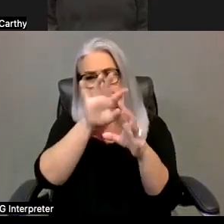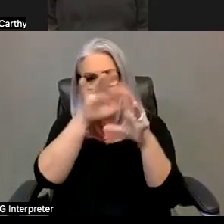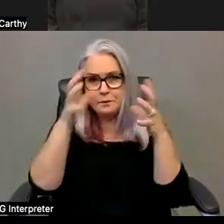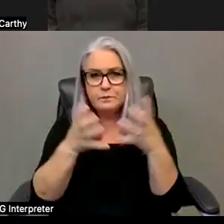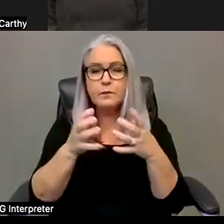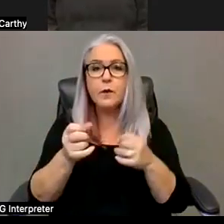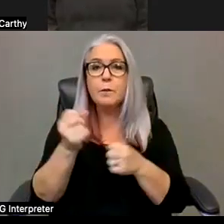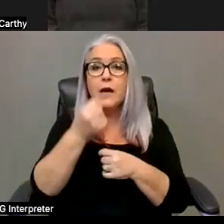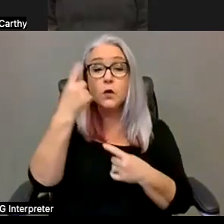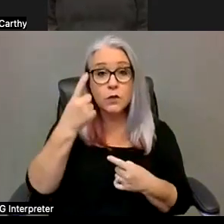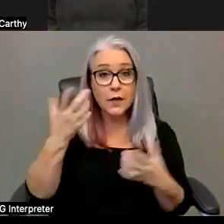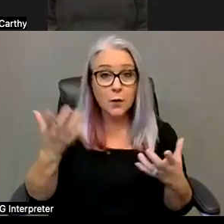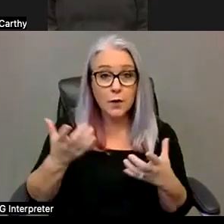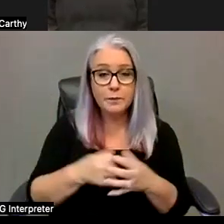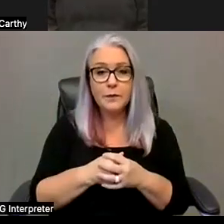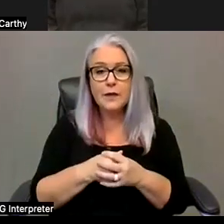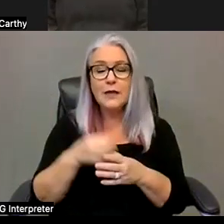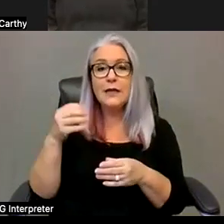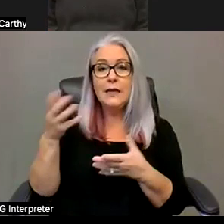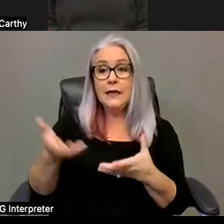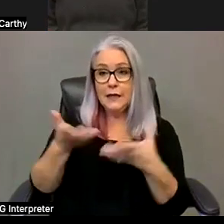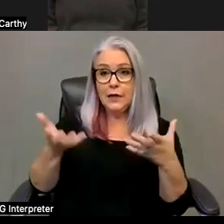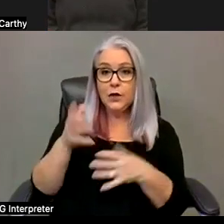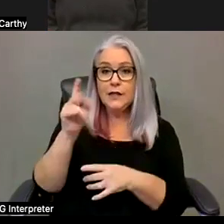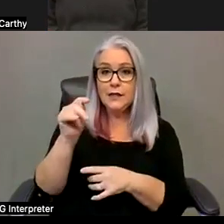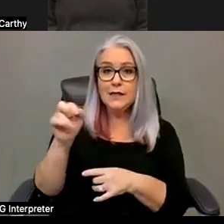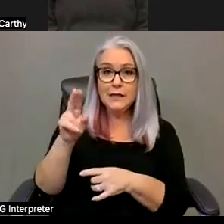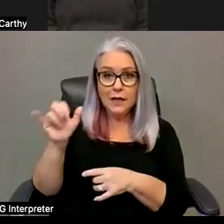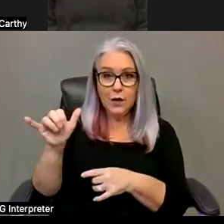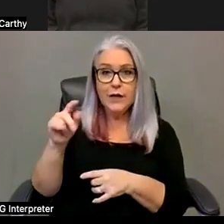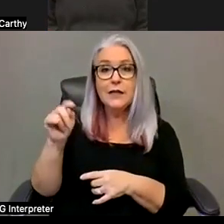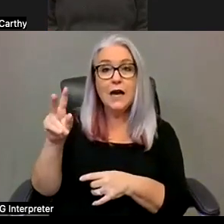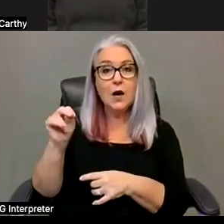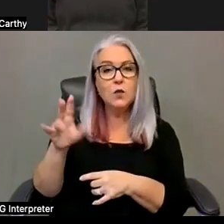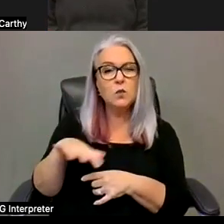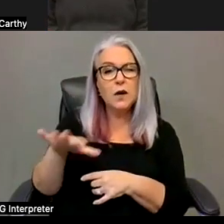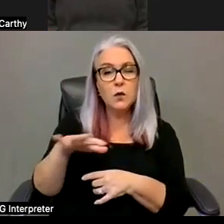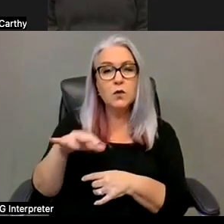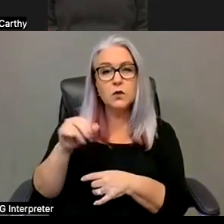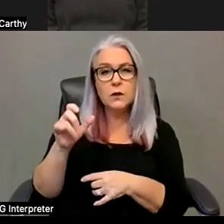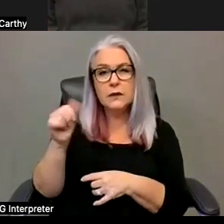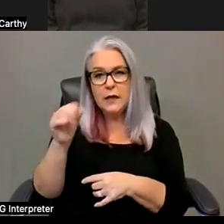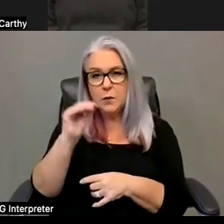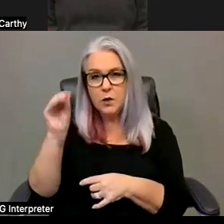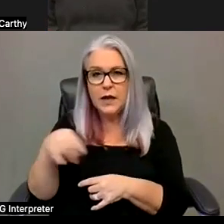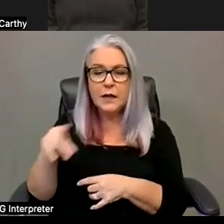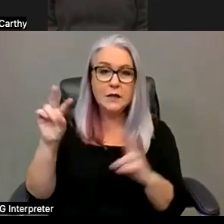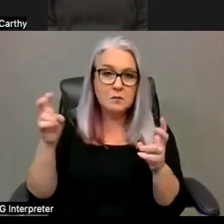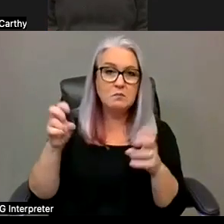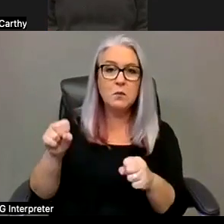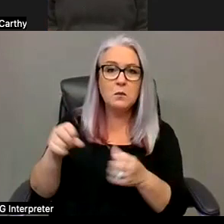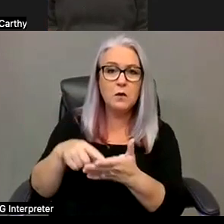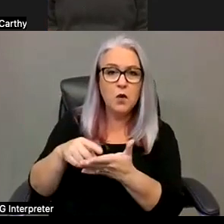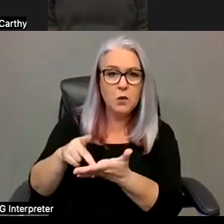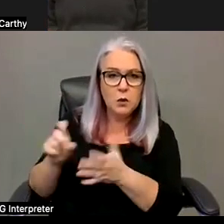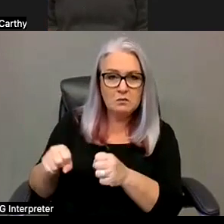my understanding is that whereas in Tarrytown, roughly 10% of the housing in Tarrytown is affordable, our